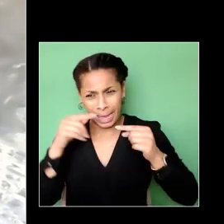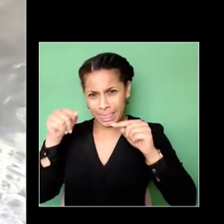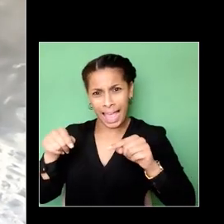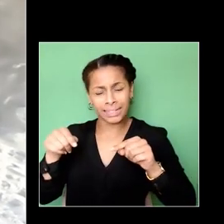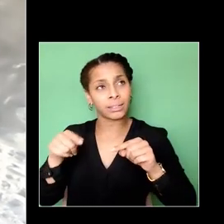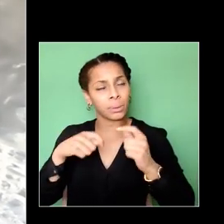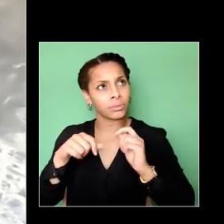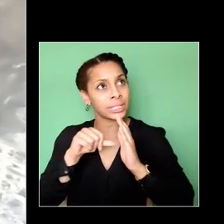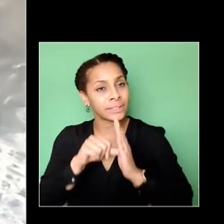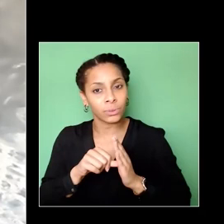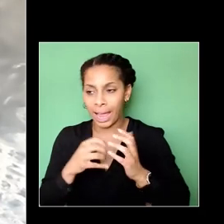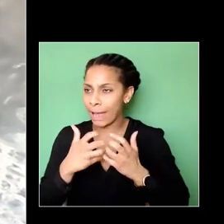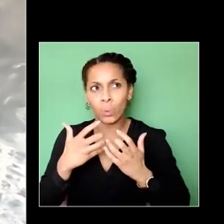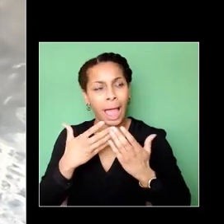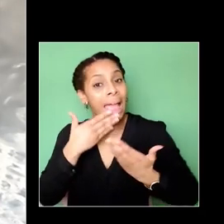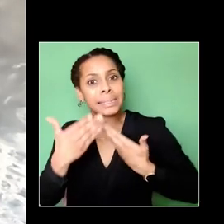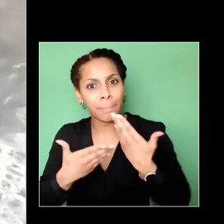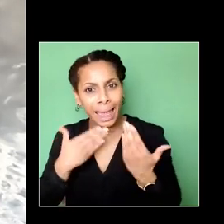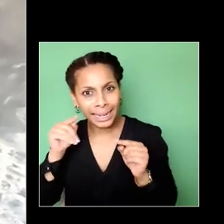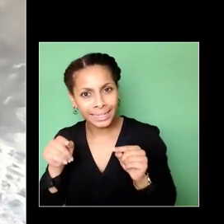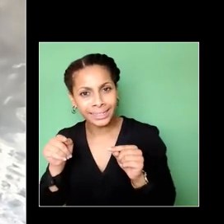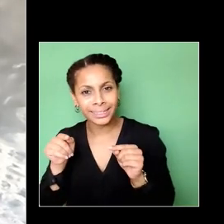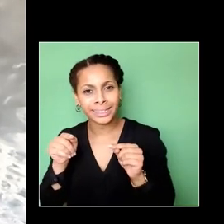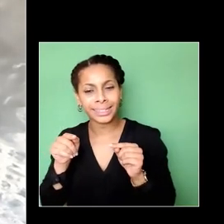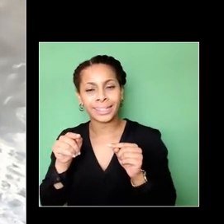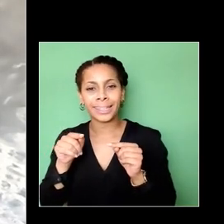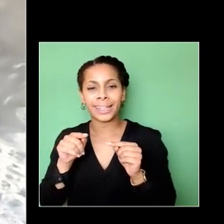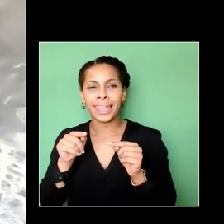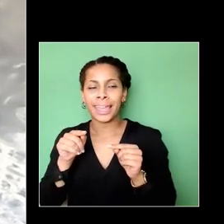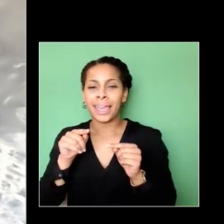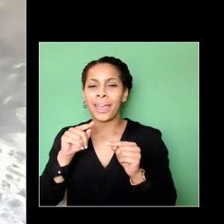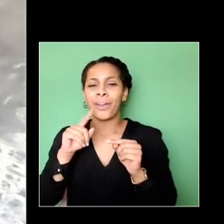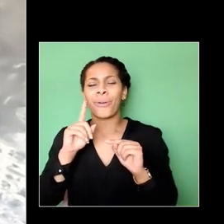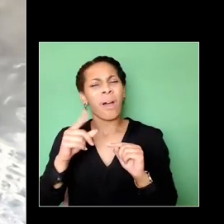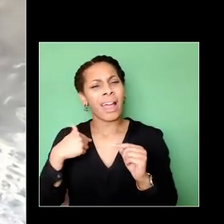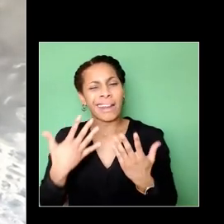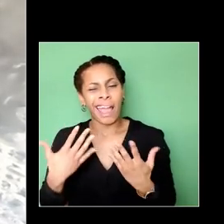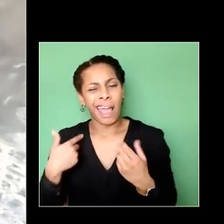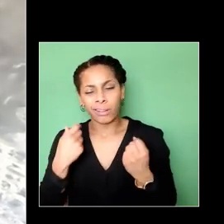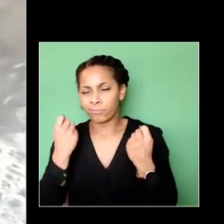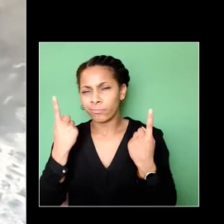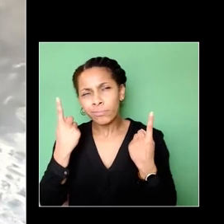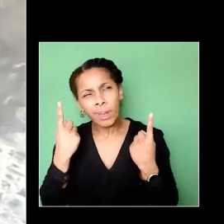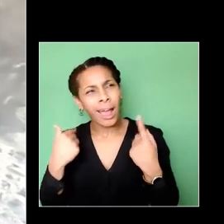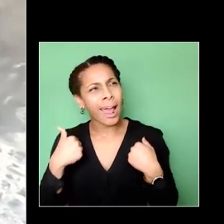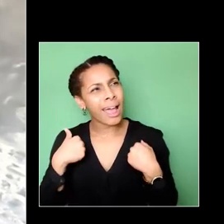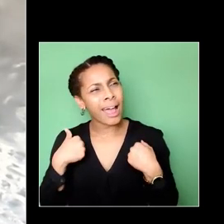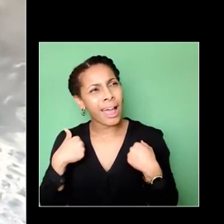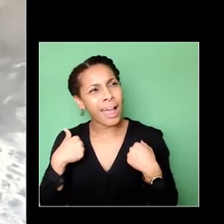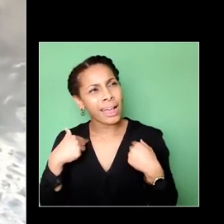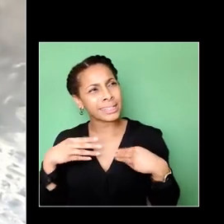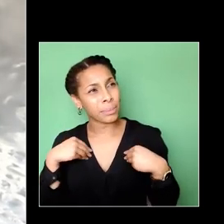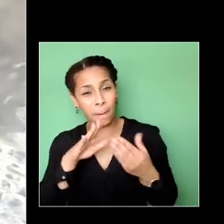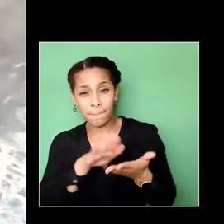that I found inexplicable, but coming to understand and accept that, is poetry something that